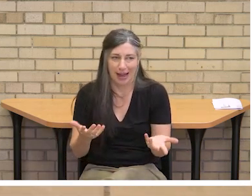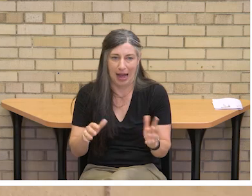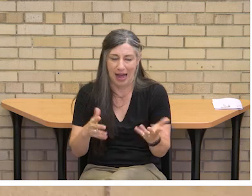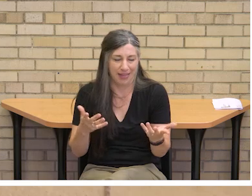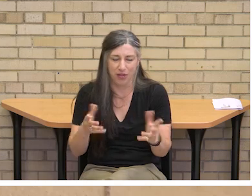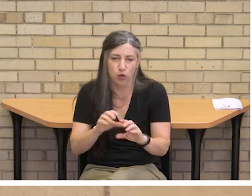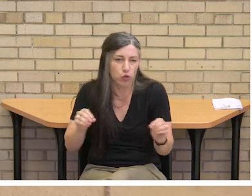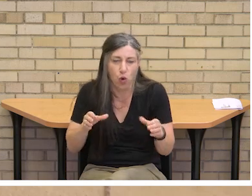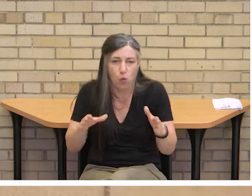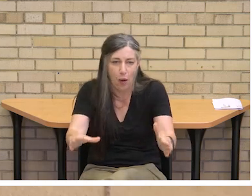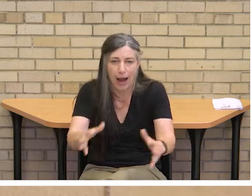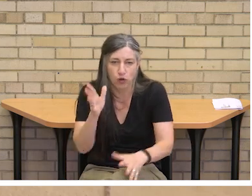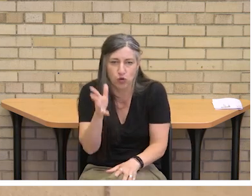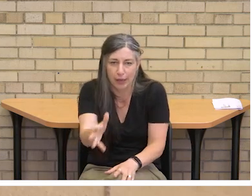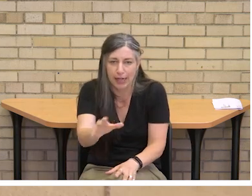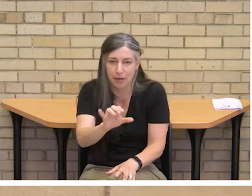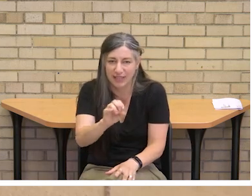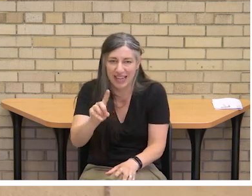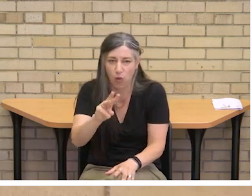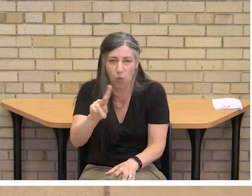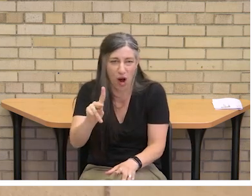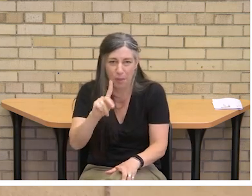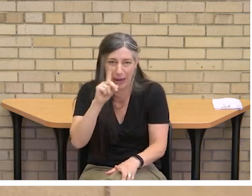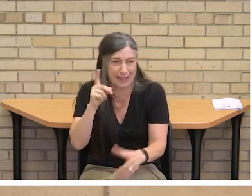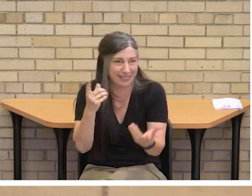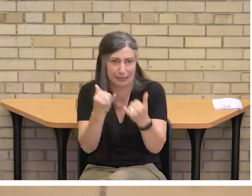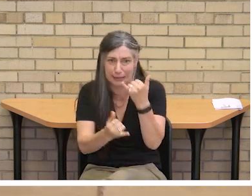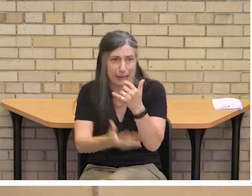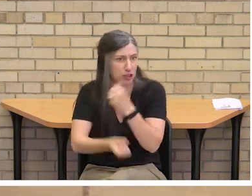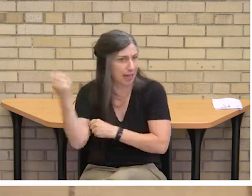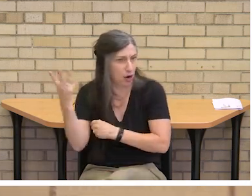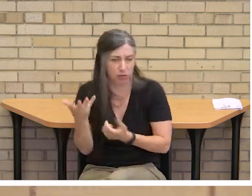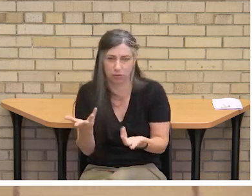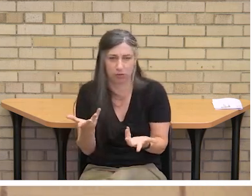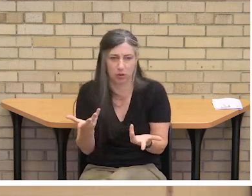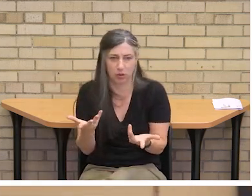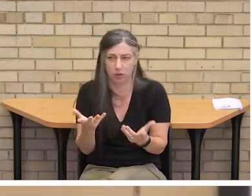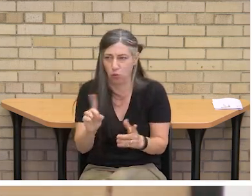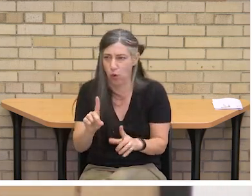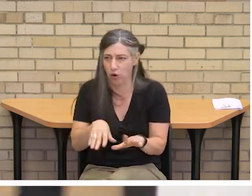sidewalk out there because none of the steel will be there this time.